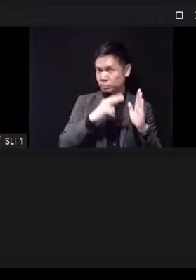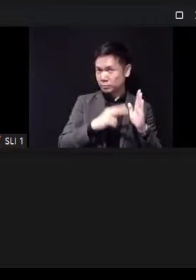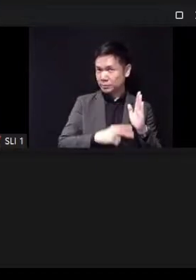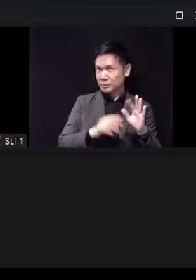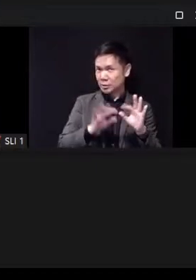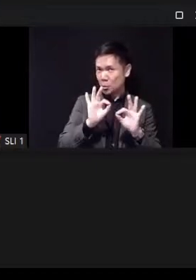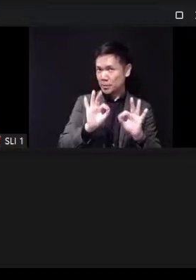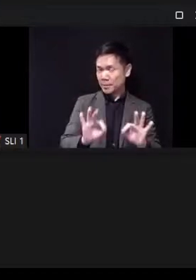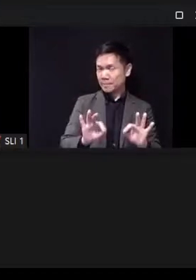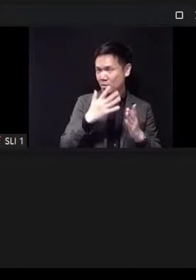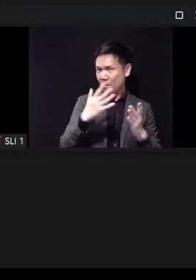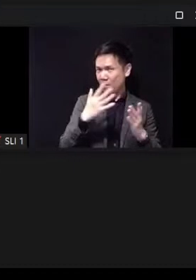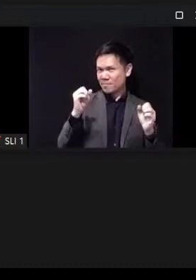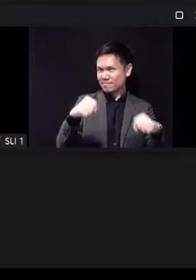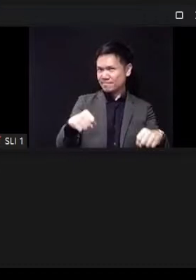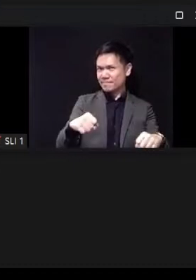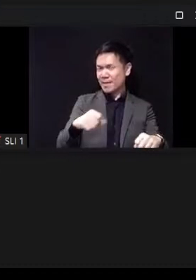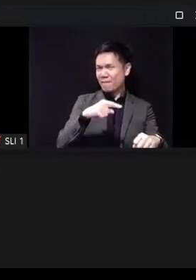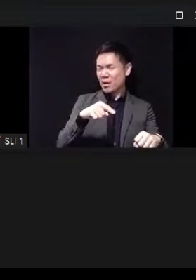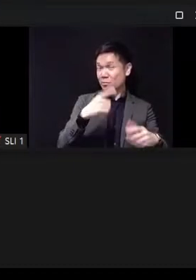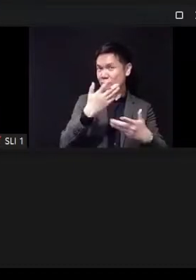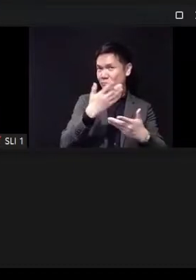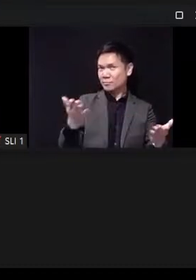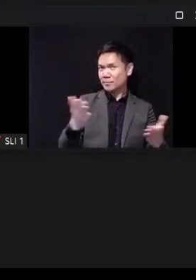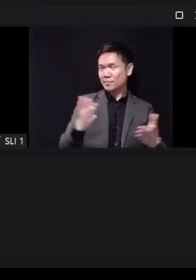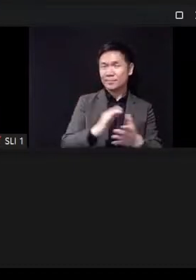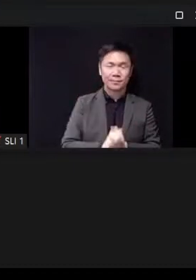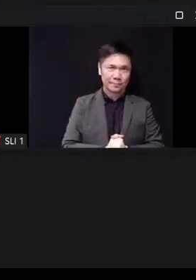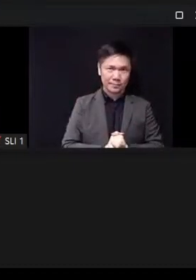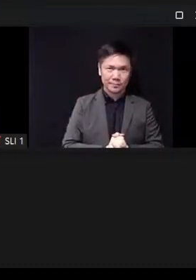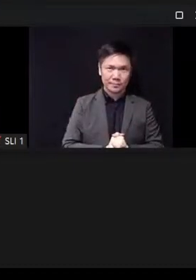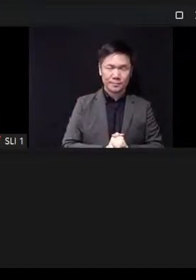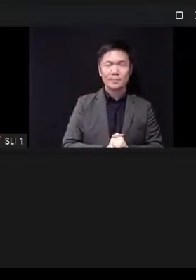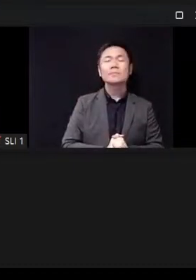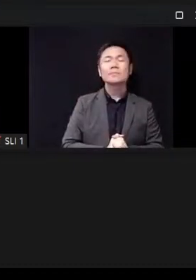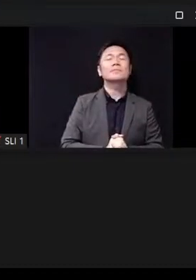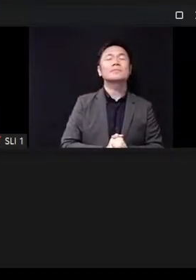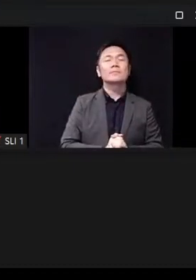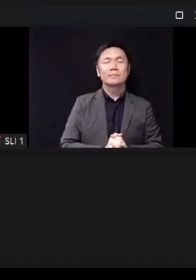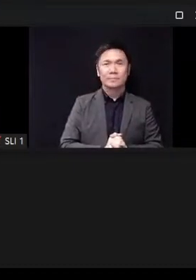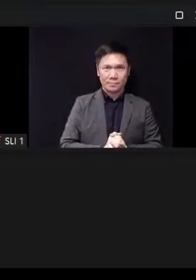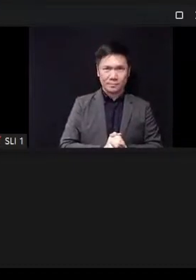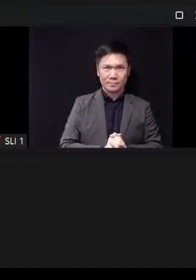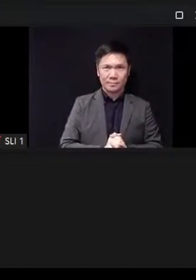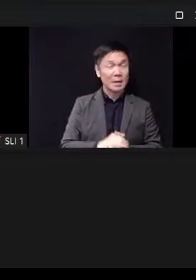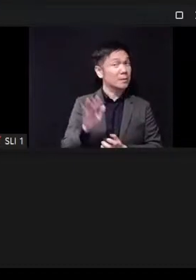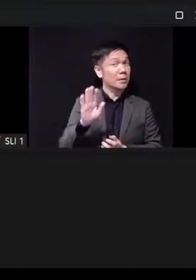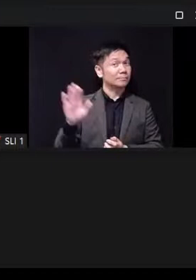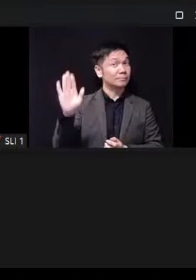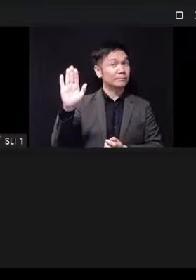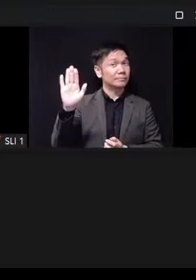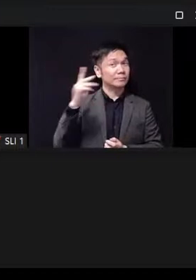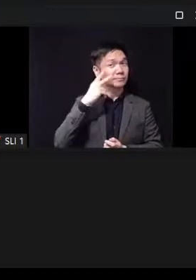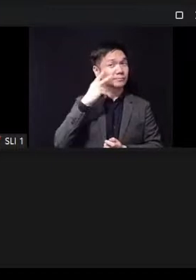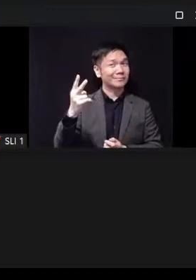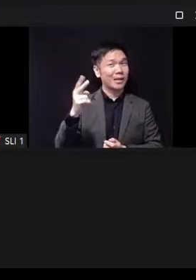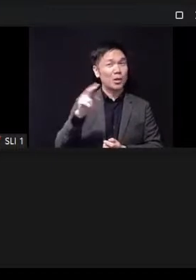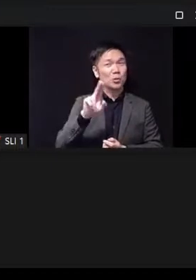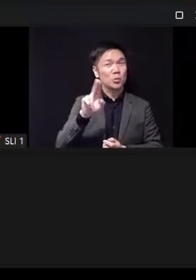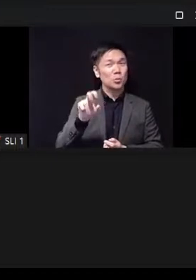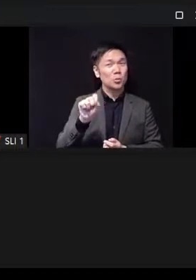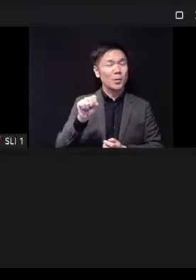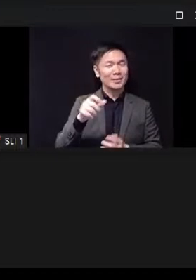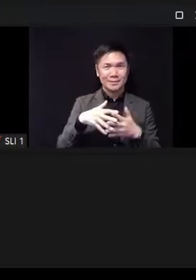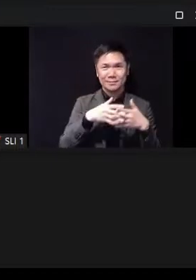by the different distinguished delegates. I would now like to call on the distinguished delegate from the United States